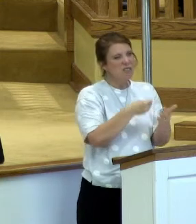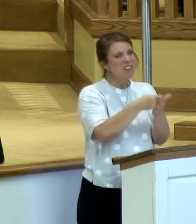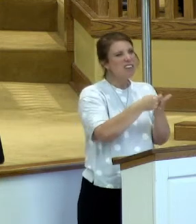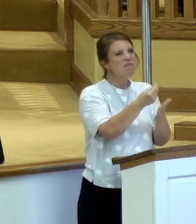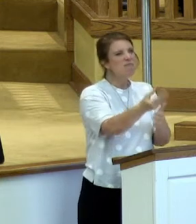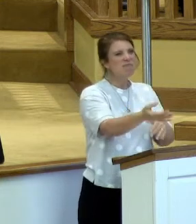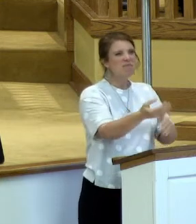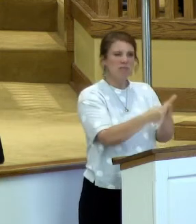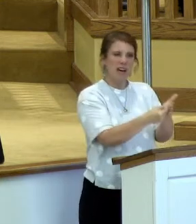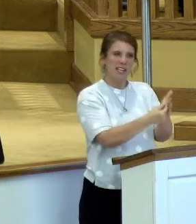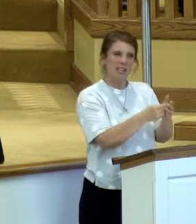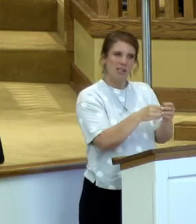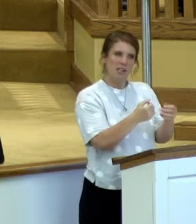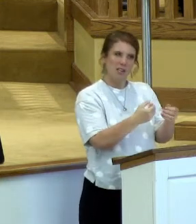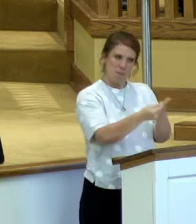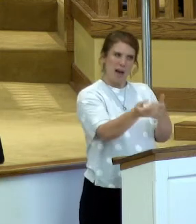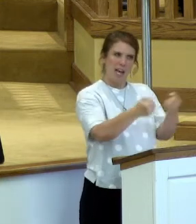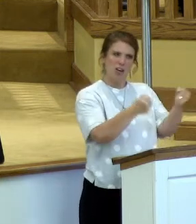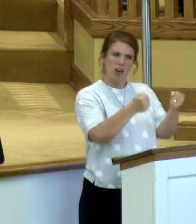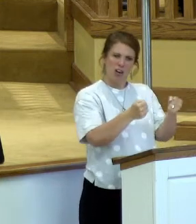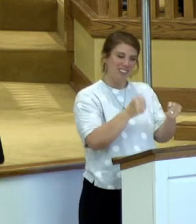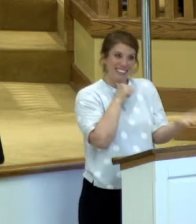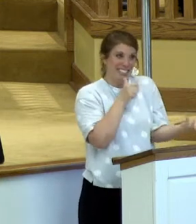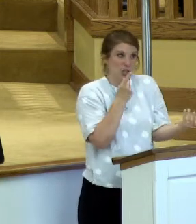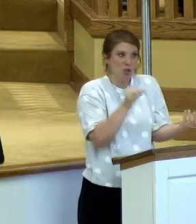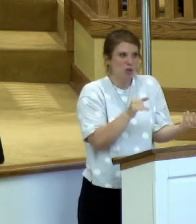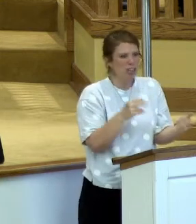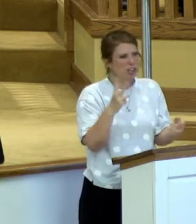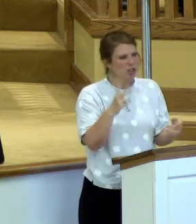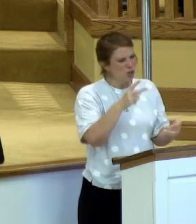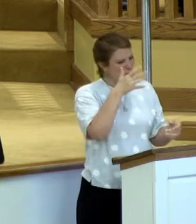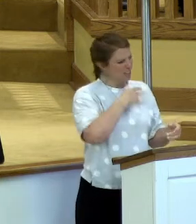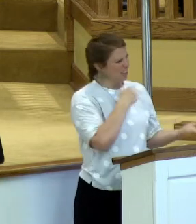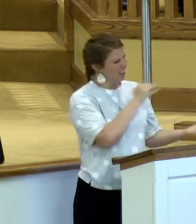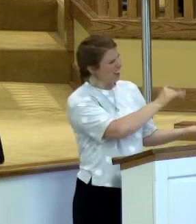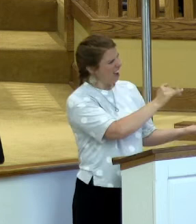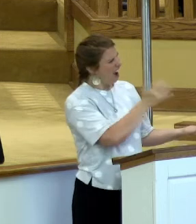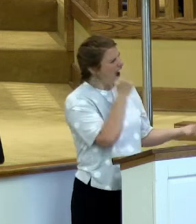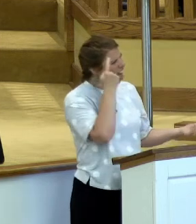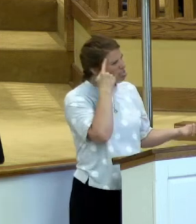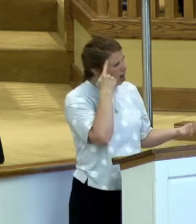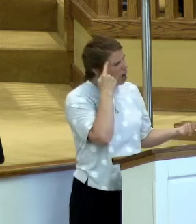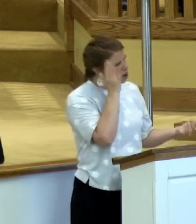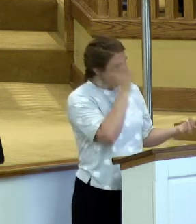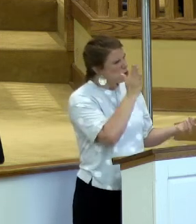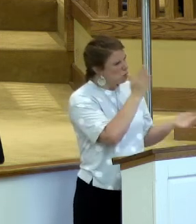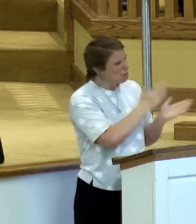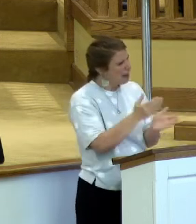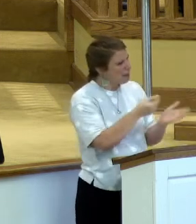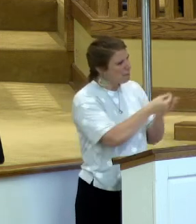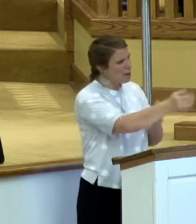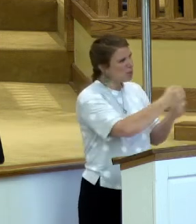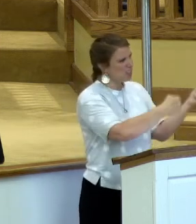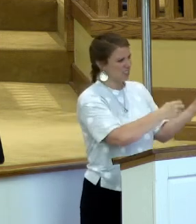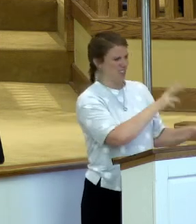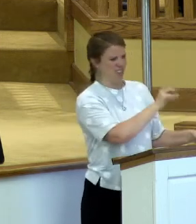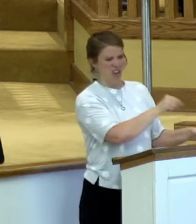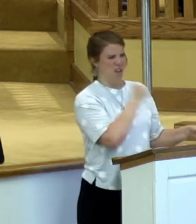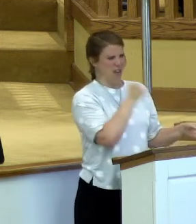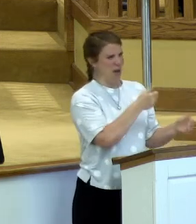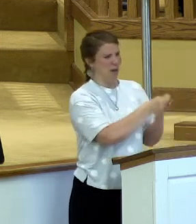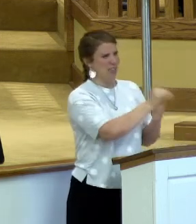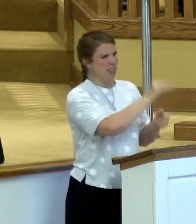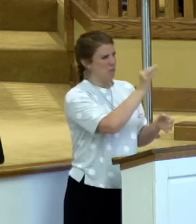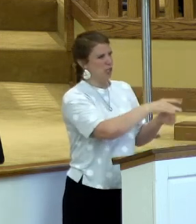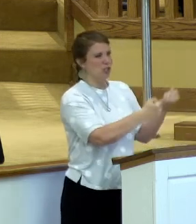said he didn't do it. And they were driving down the road a little bit, and the other two men spoke up and said, hey, I thought you were going to buy him a car. He said, no, I'm not buying that